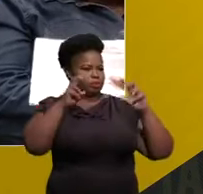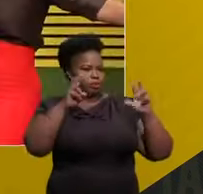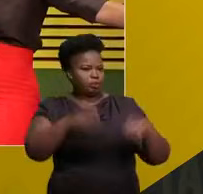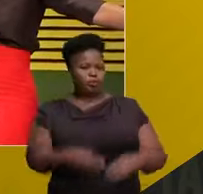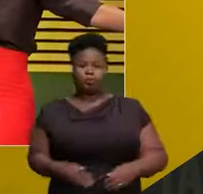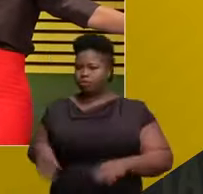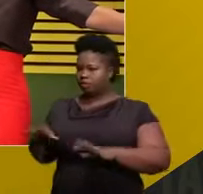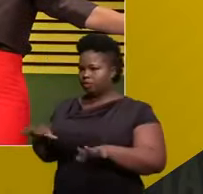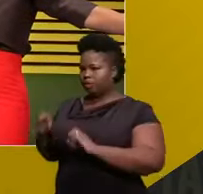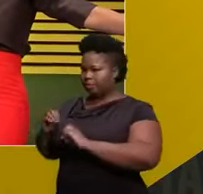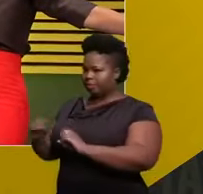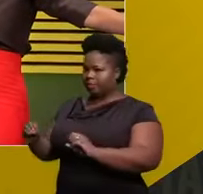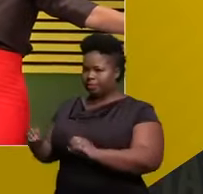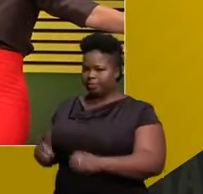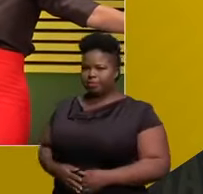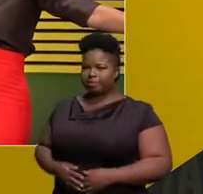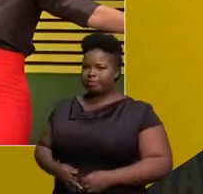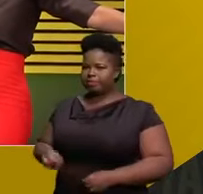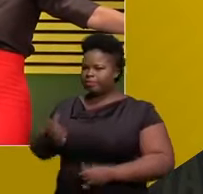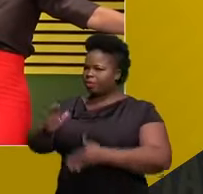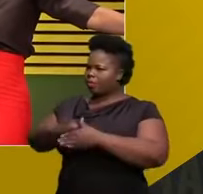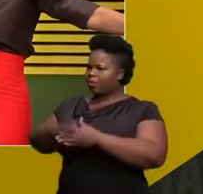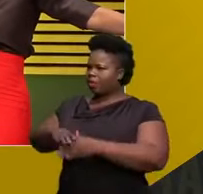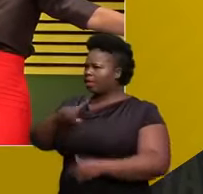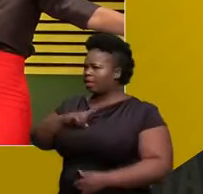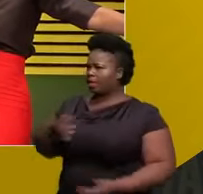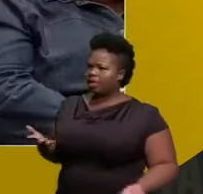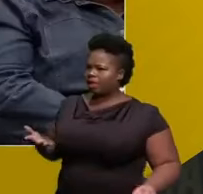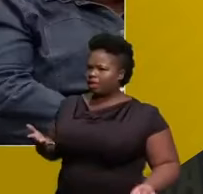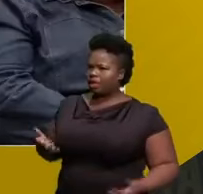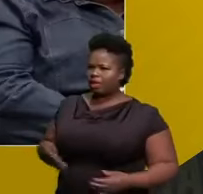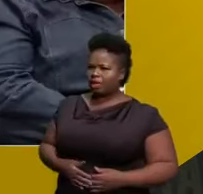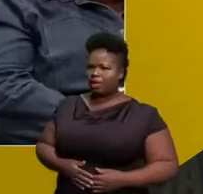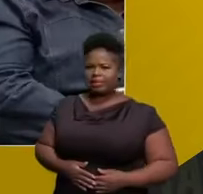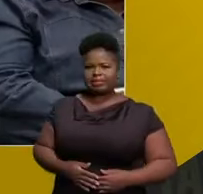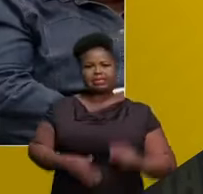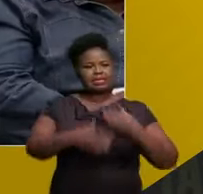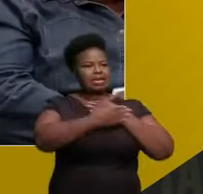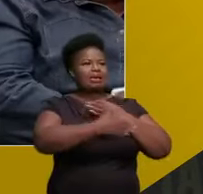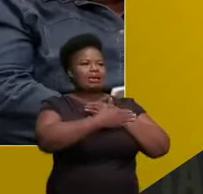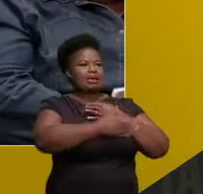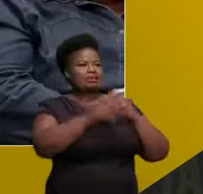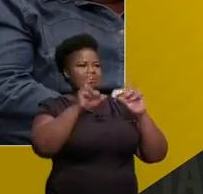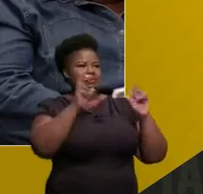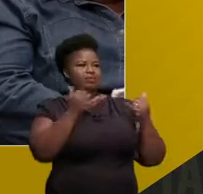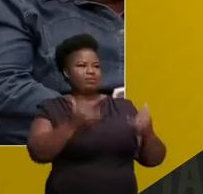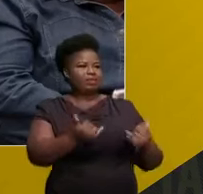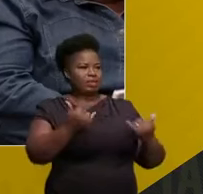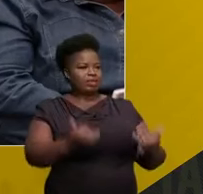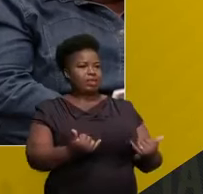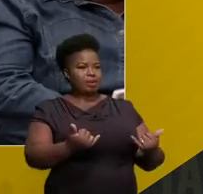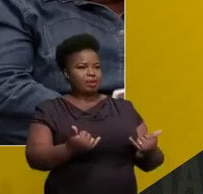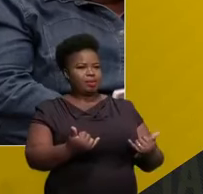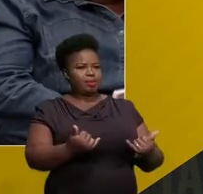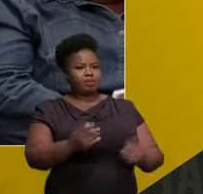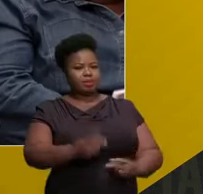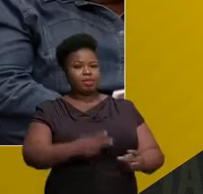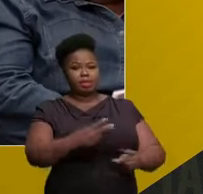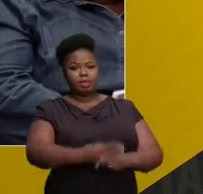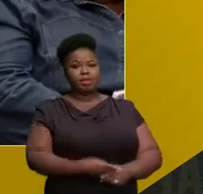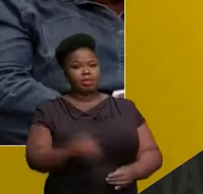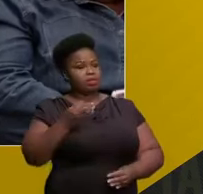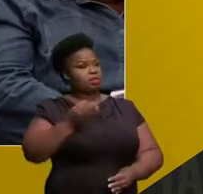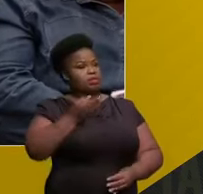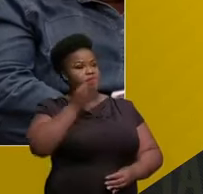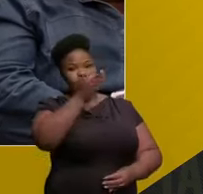kids yet, right? No, we don't have kids. Can you tell me the reason why? The thing is, because of the country's state at the moment and their